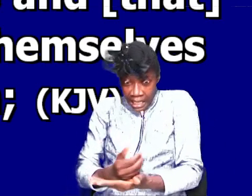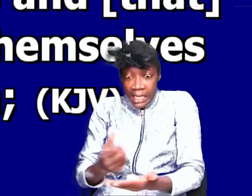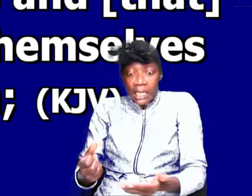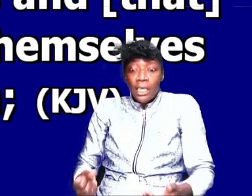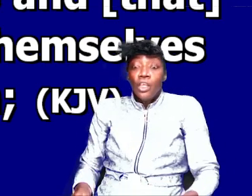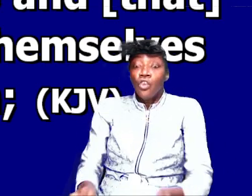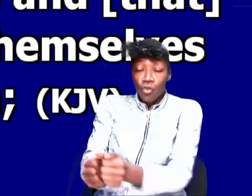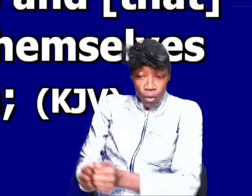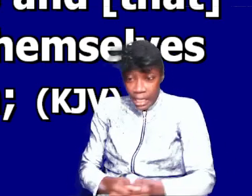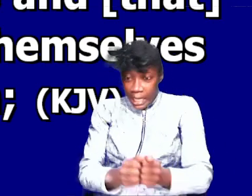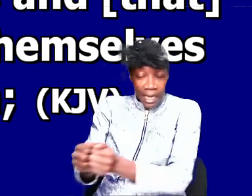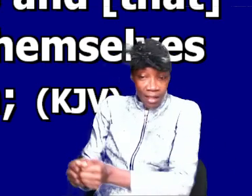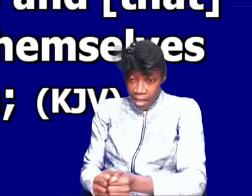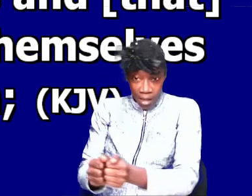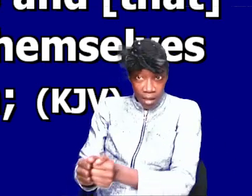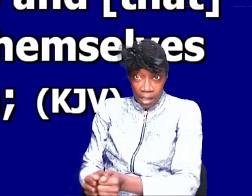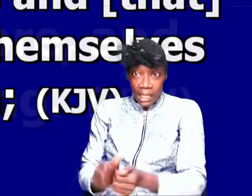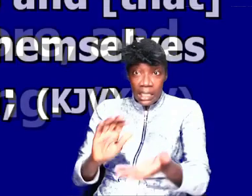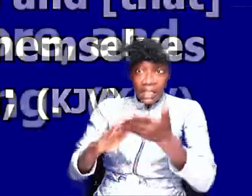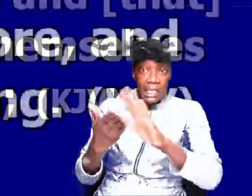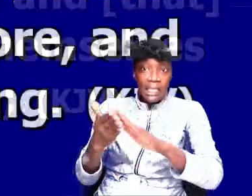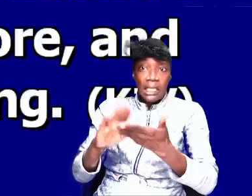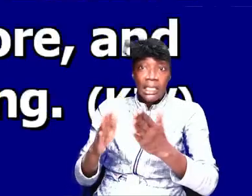together at Michmash.